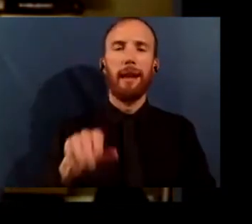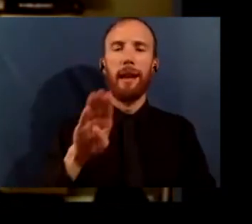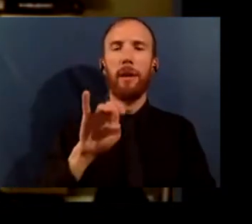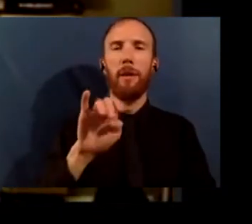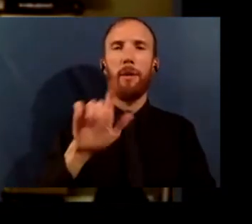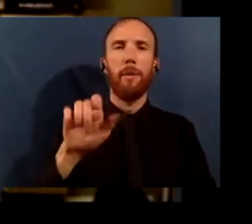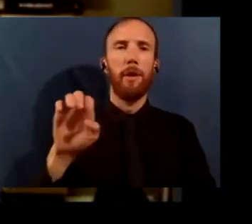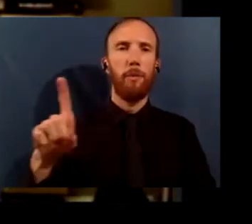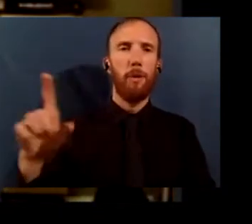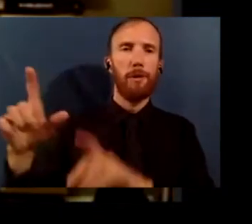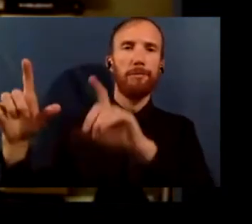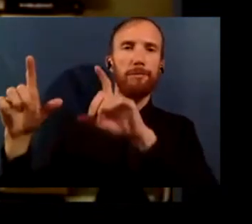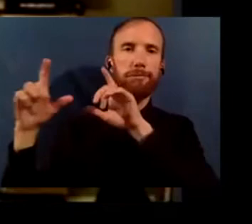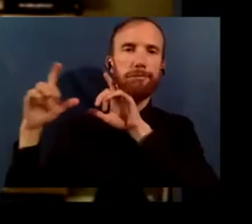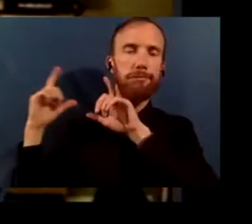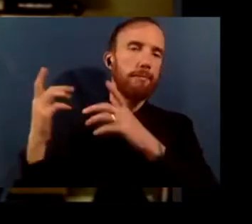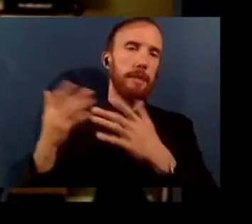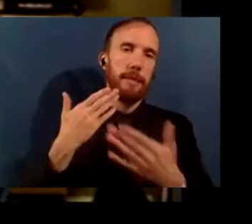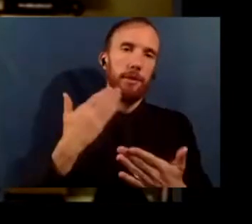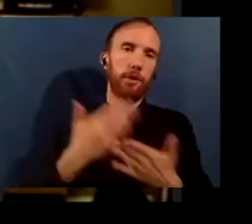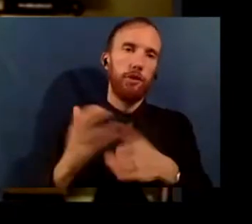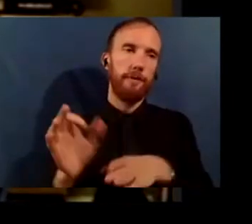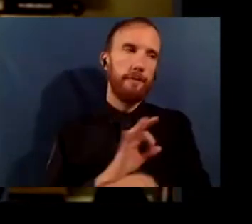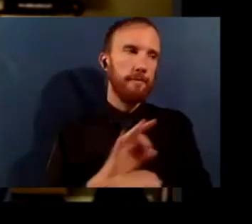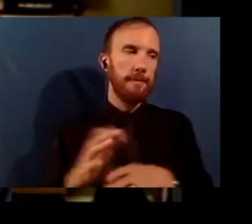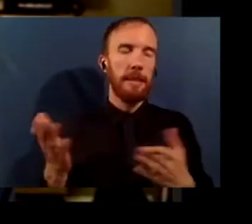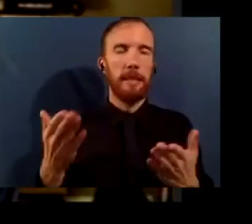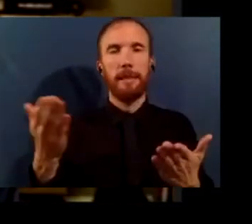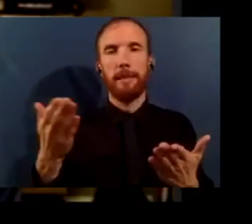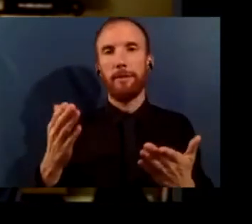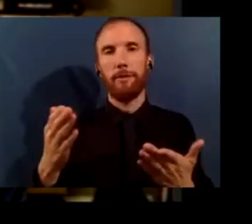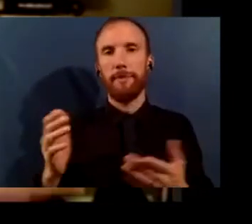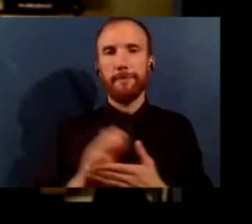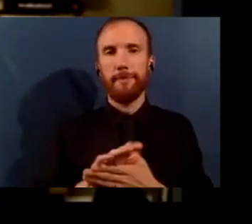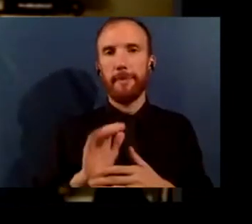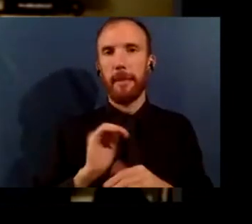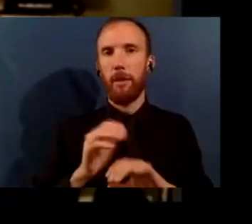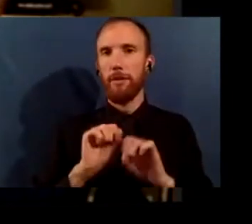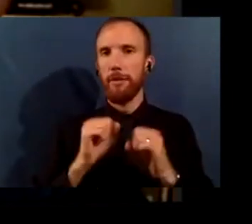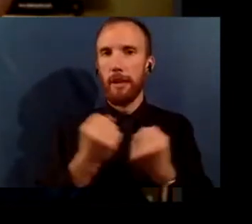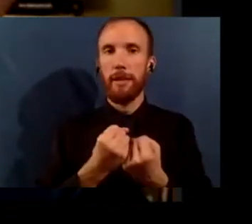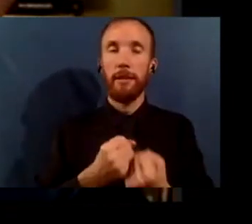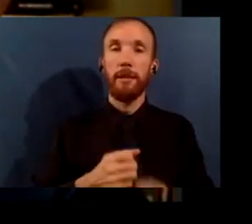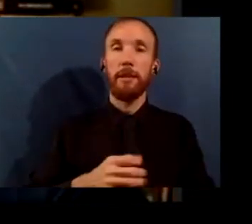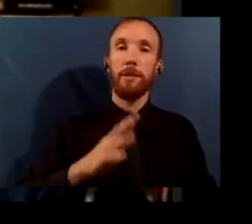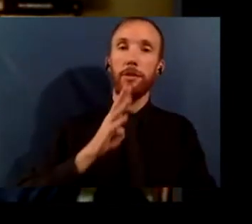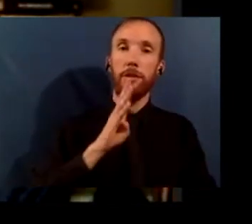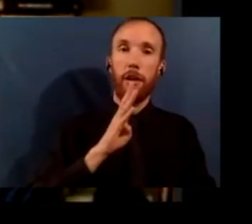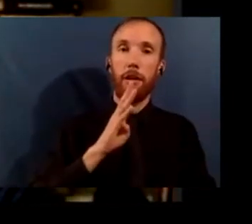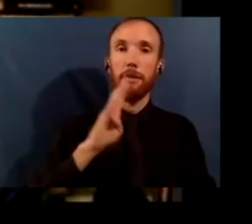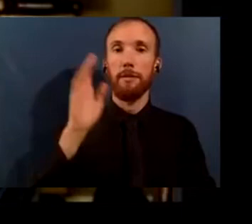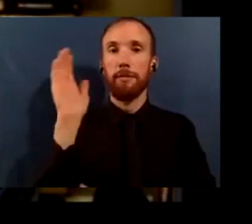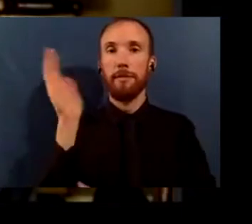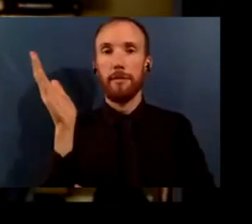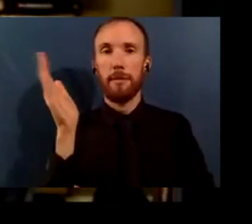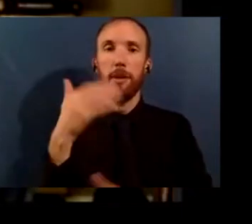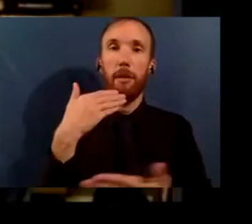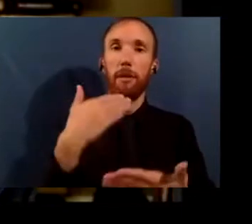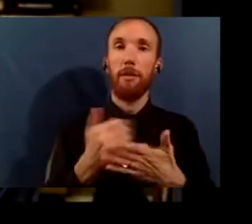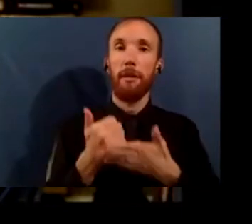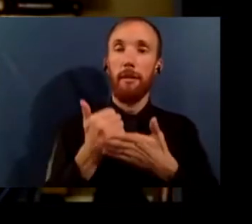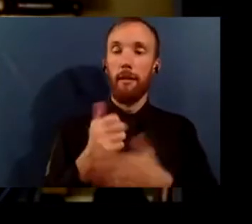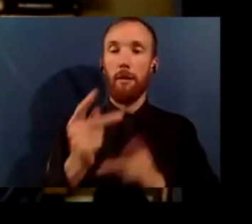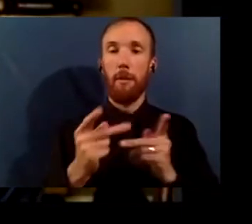democratic society. You know, talks are useful. They help people understand your perspective. But you can't build